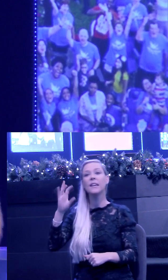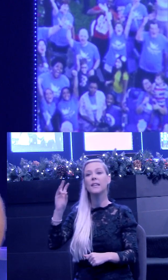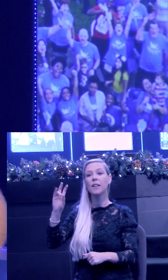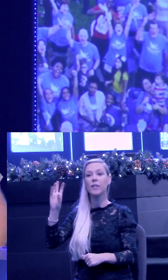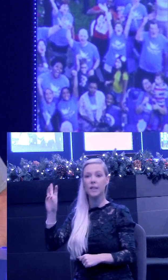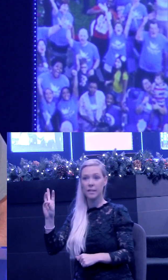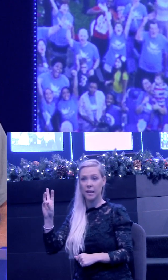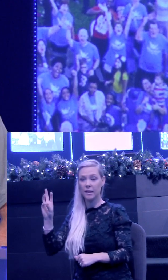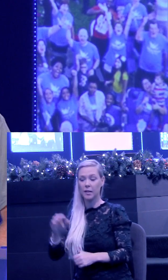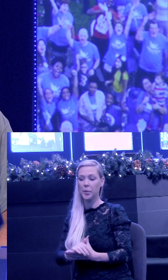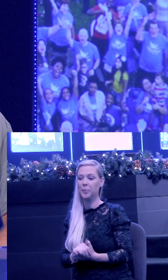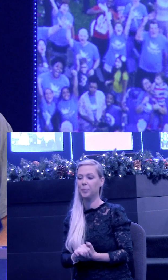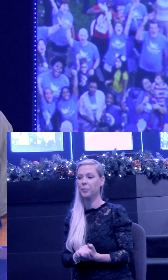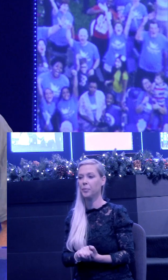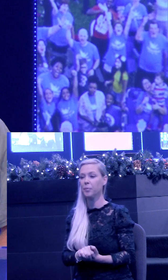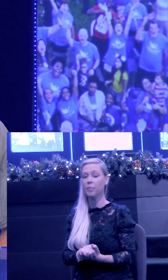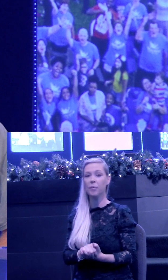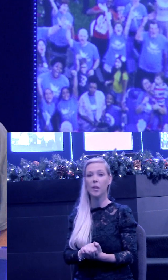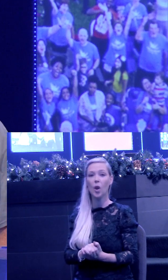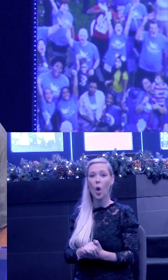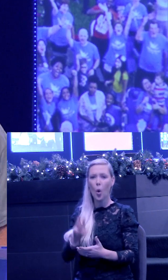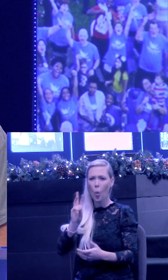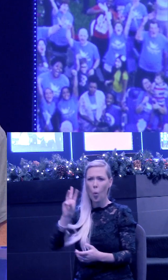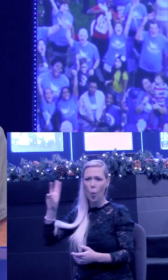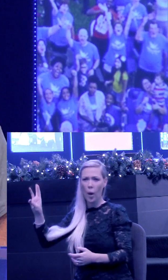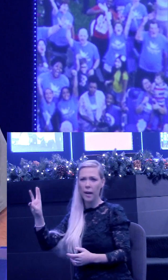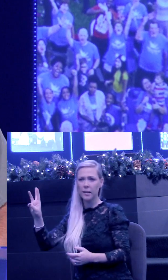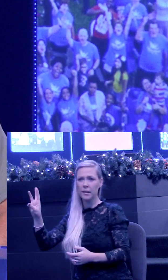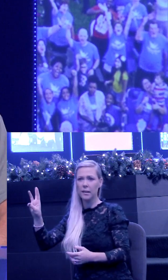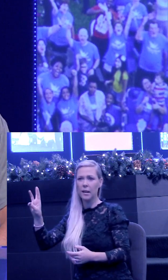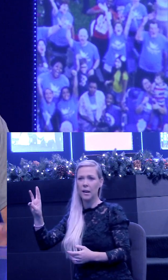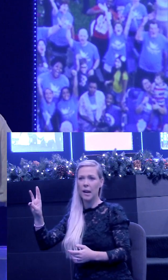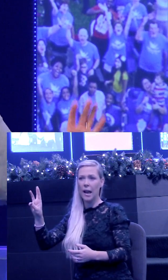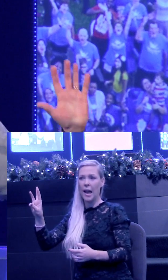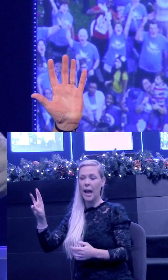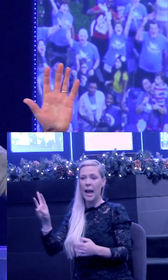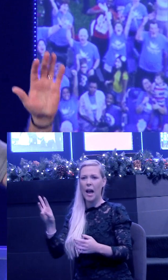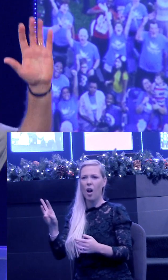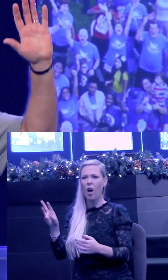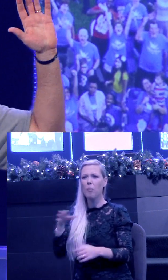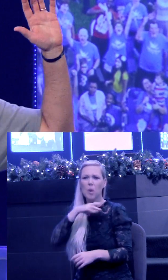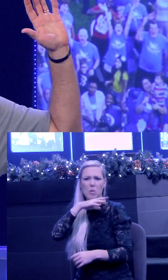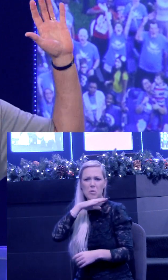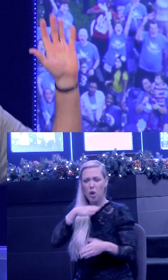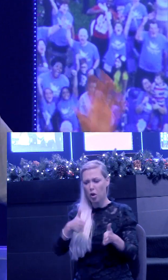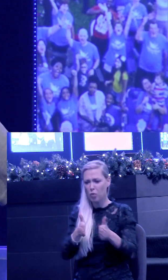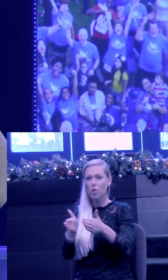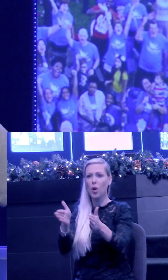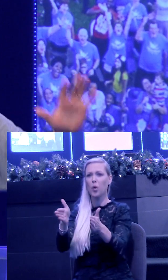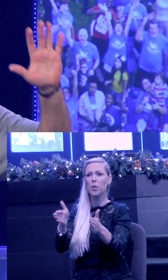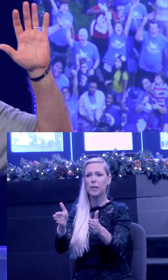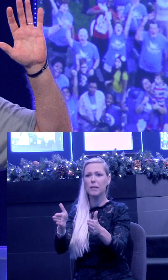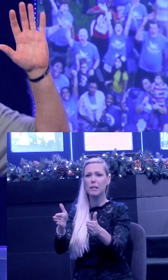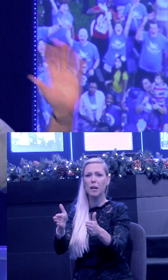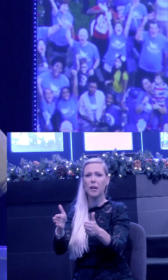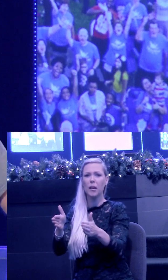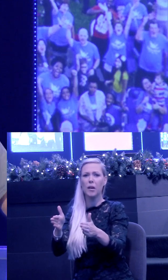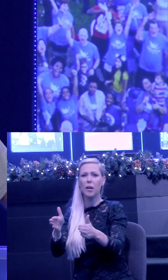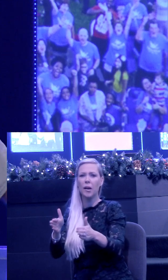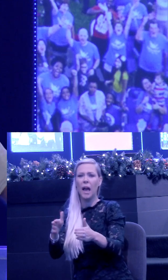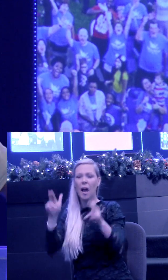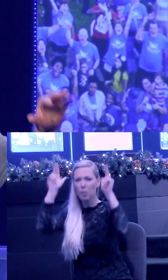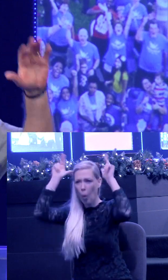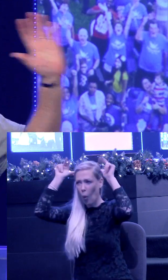the acres, Plantation Acres, everything west of University was pretty much dirt roads. And the acres were especially dirt roads and